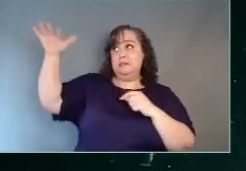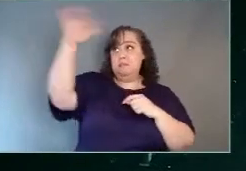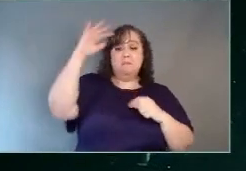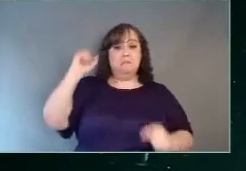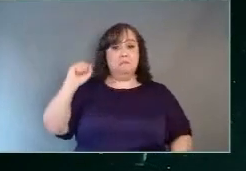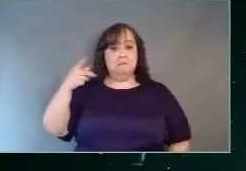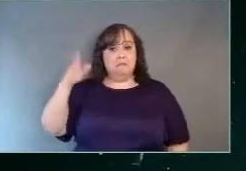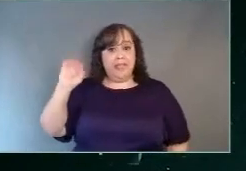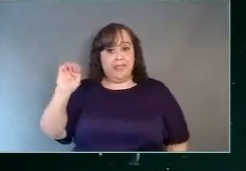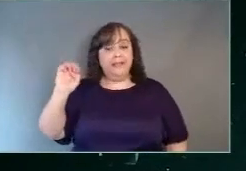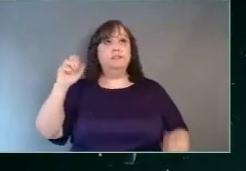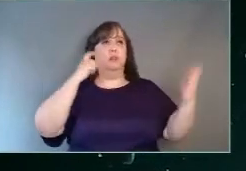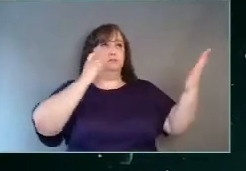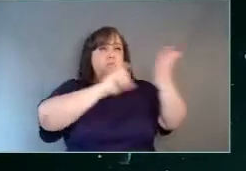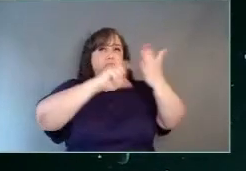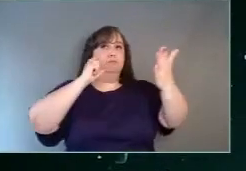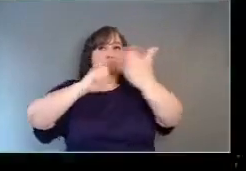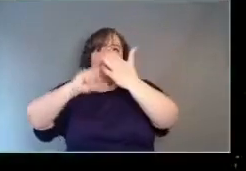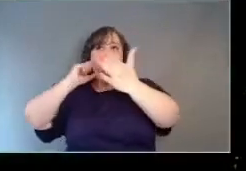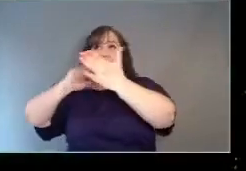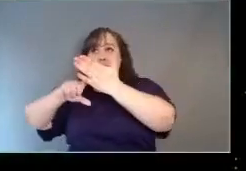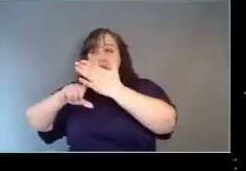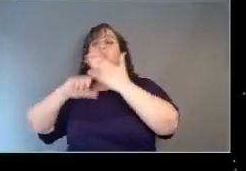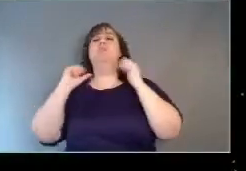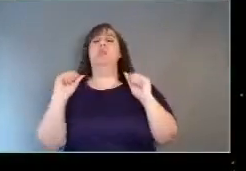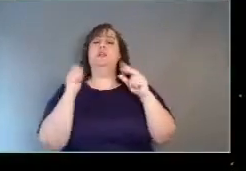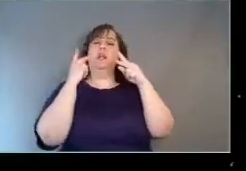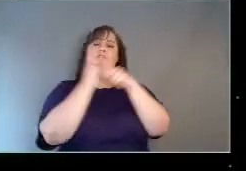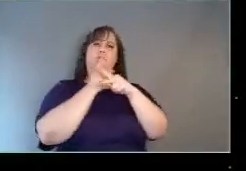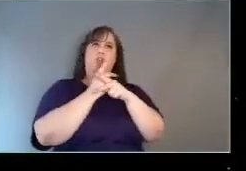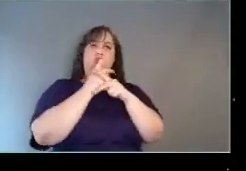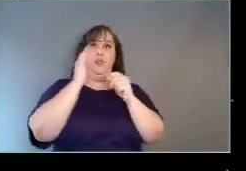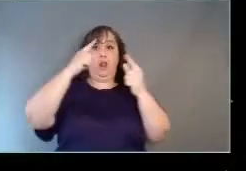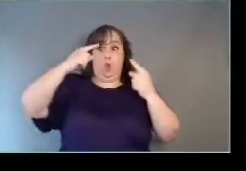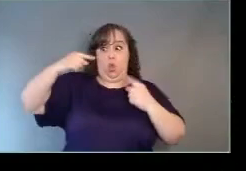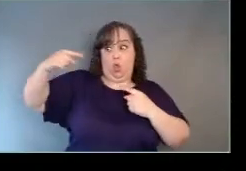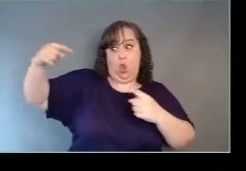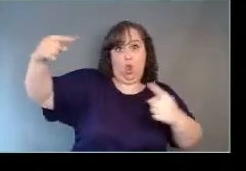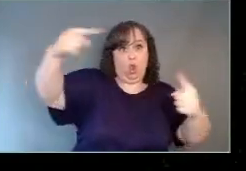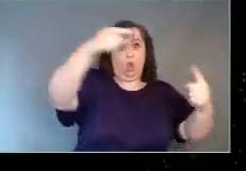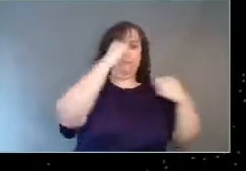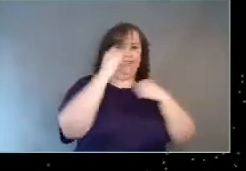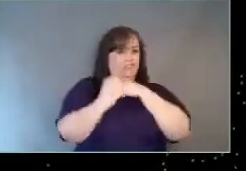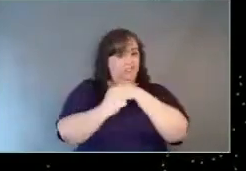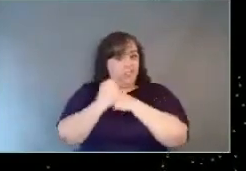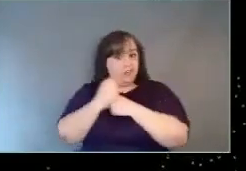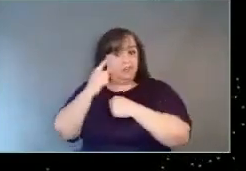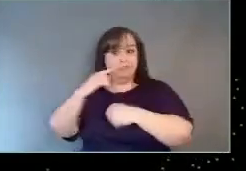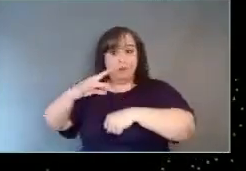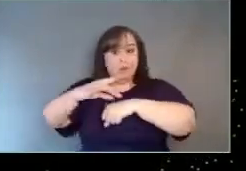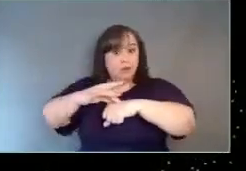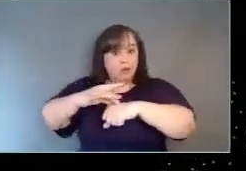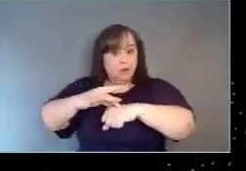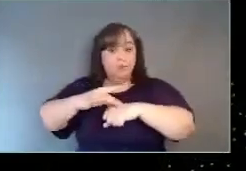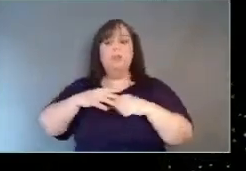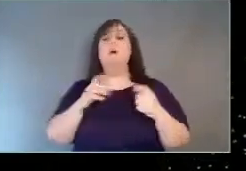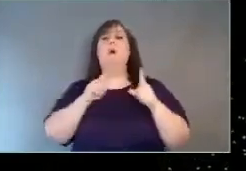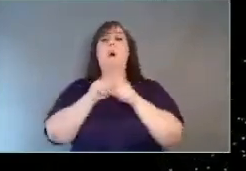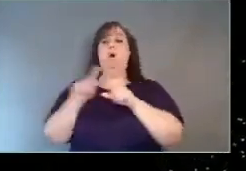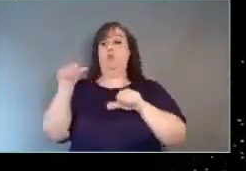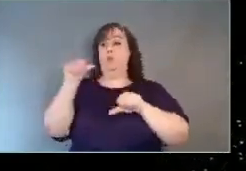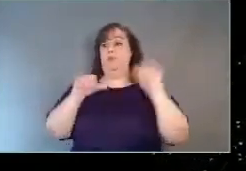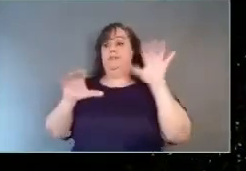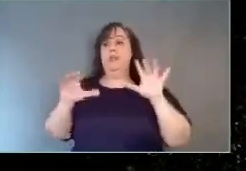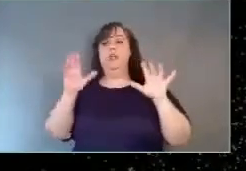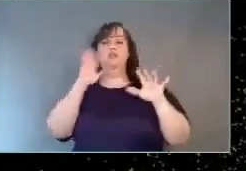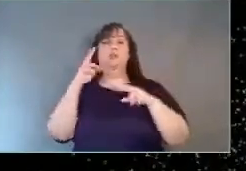scientists calculate whether the orbit poses an impact hazard to Earth. Scientists also make follow-up observations with other telescopes